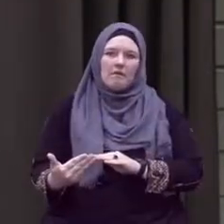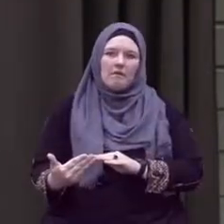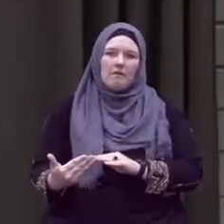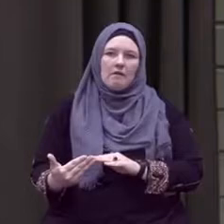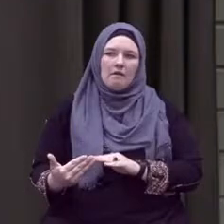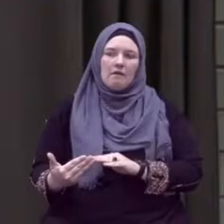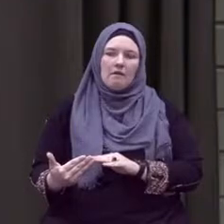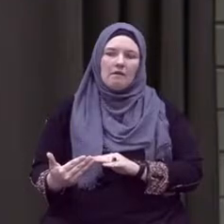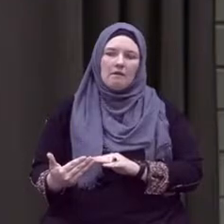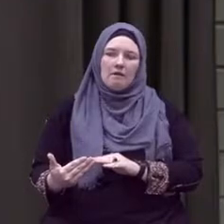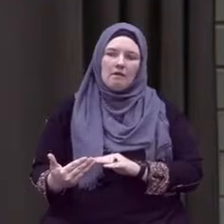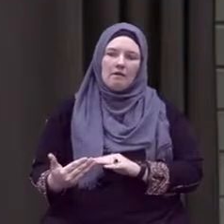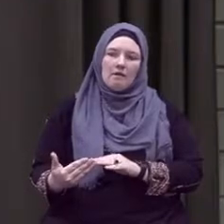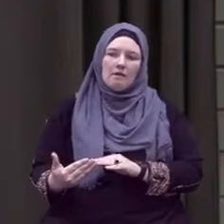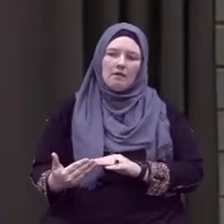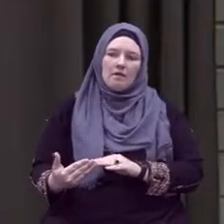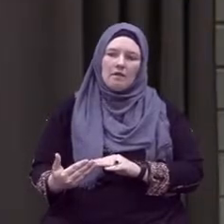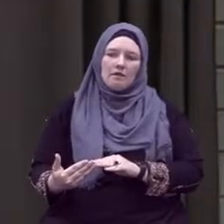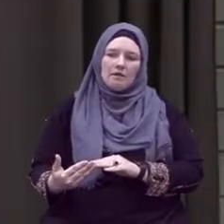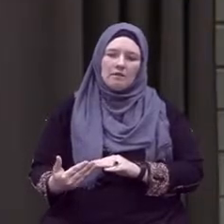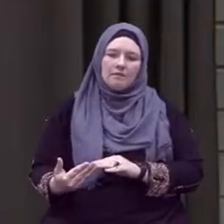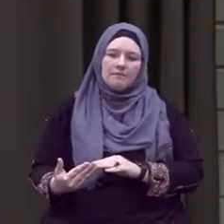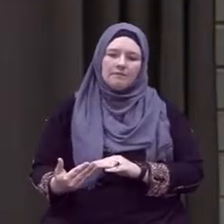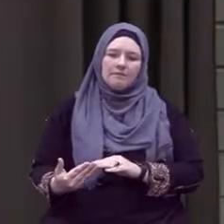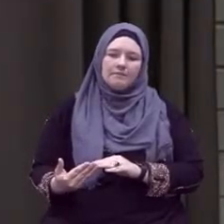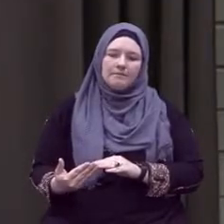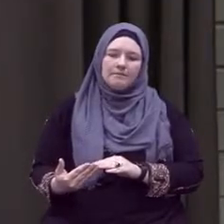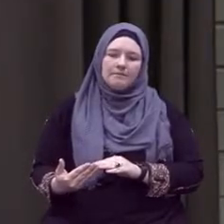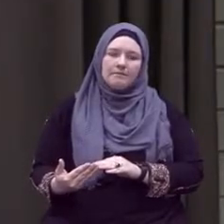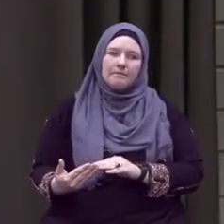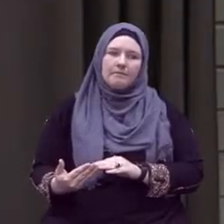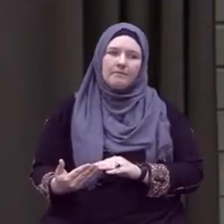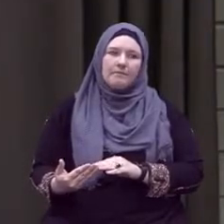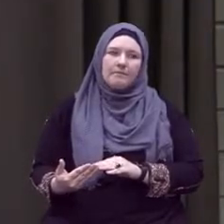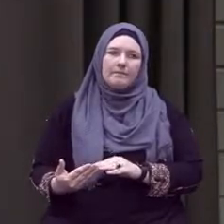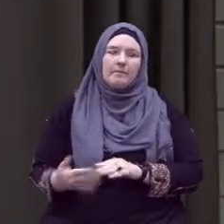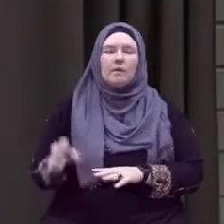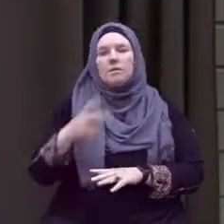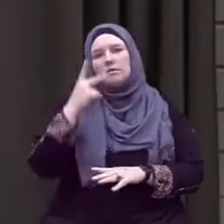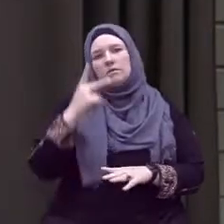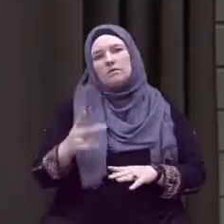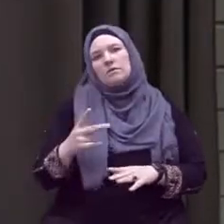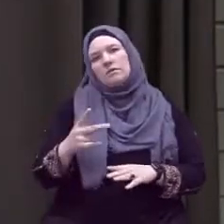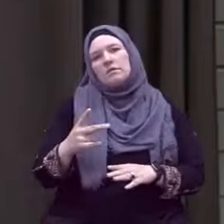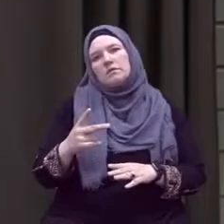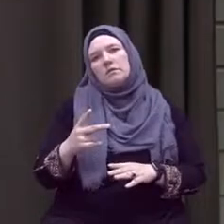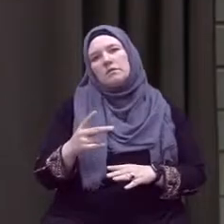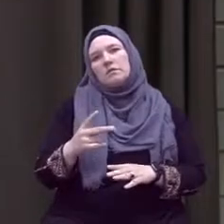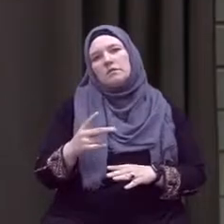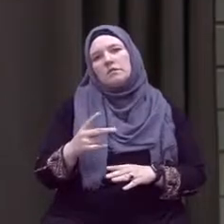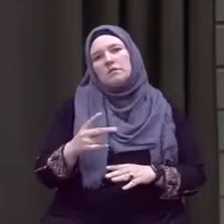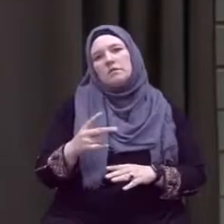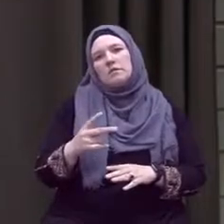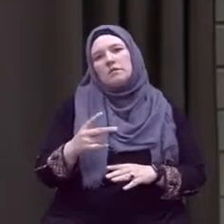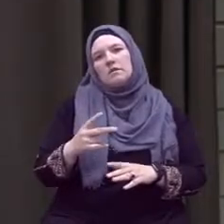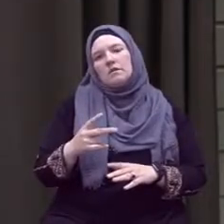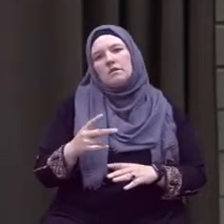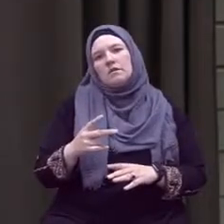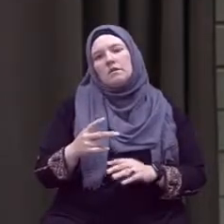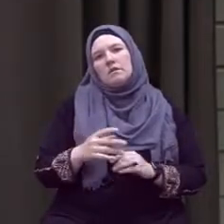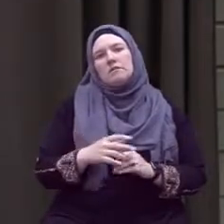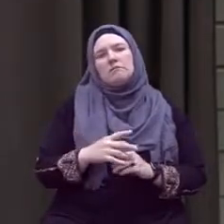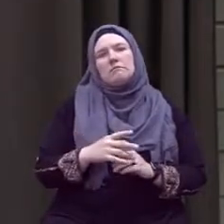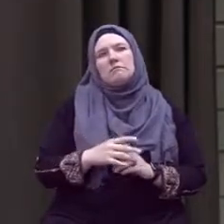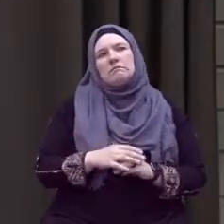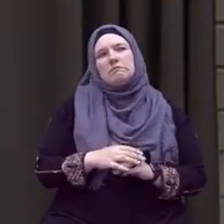causes that we tear blood, not tears. It is not a subject of laughter.